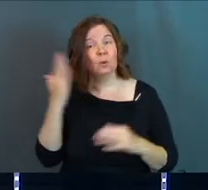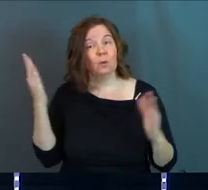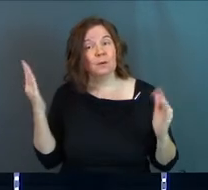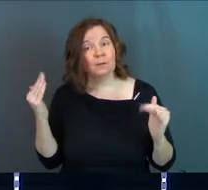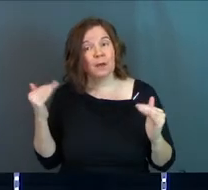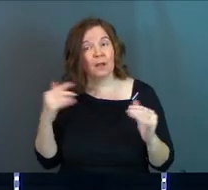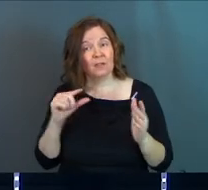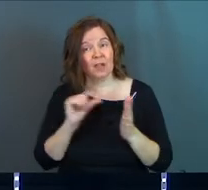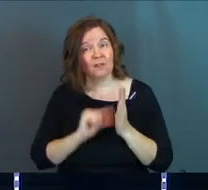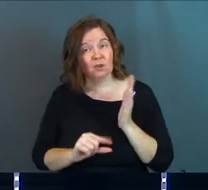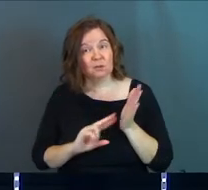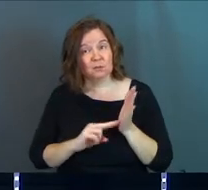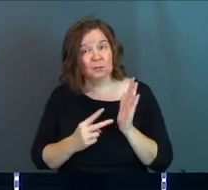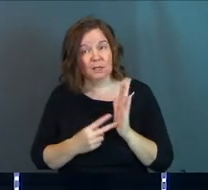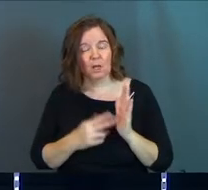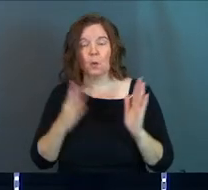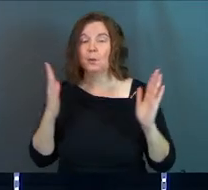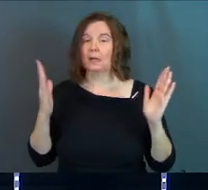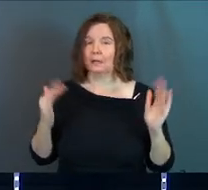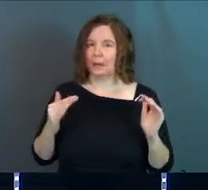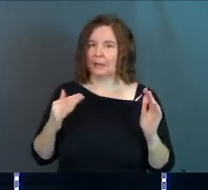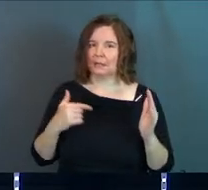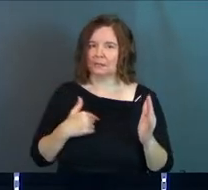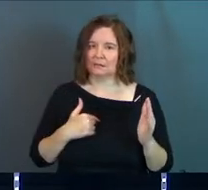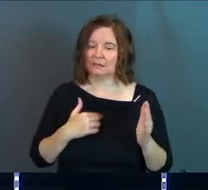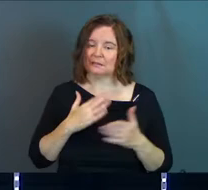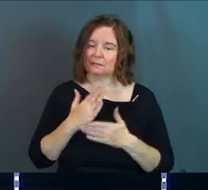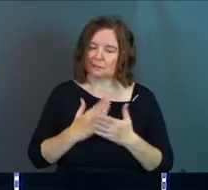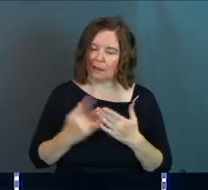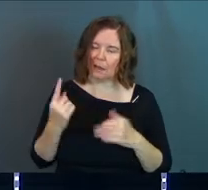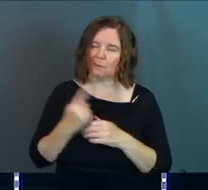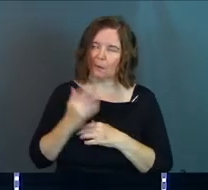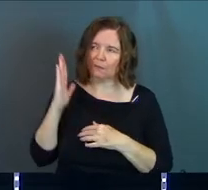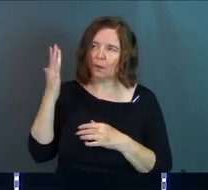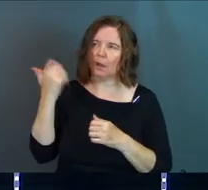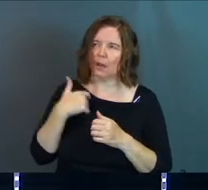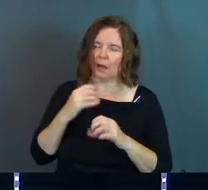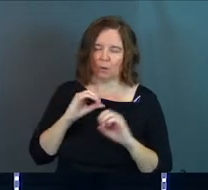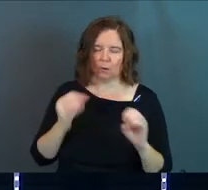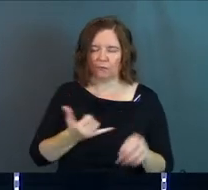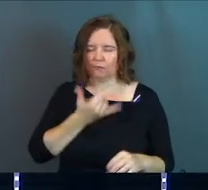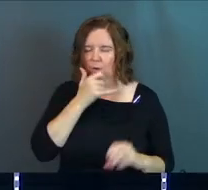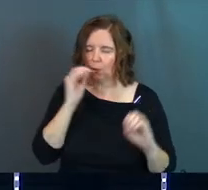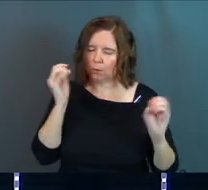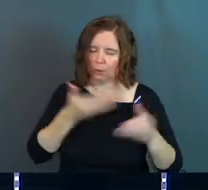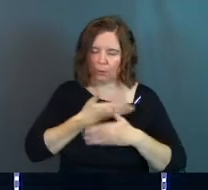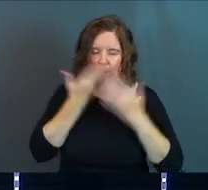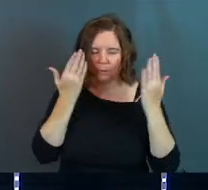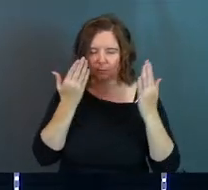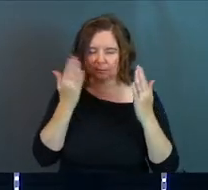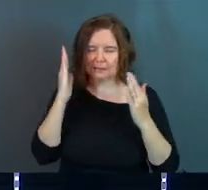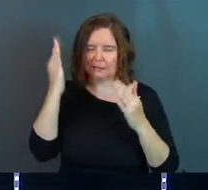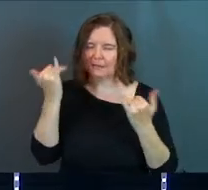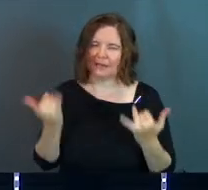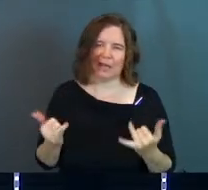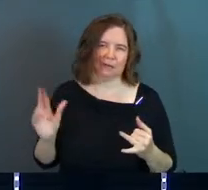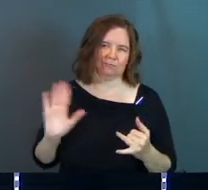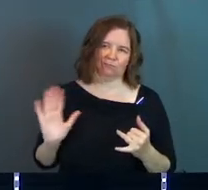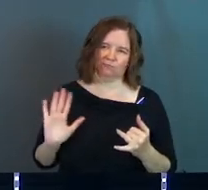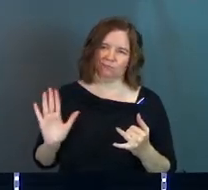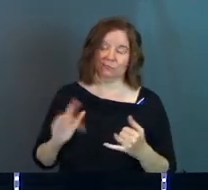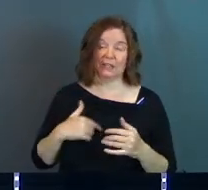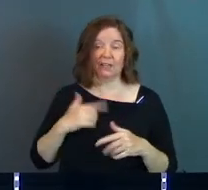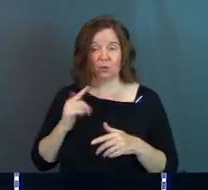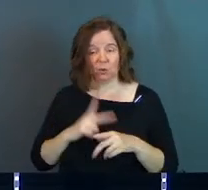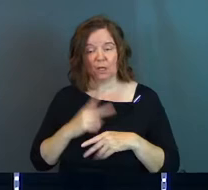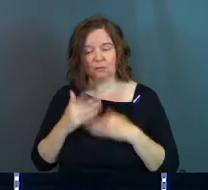expect that verse to be? We expect it to be, someday you'll be without a single fault. If you keep going down